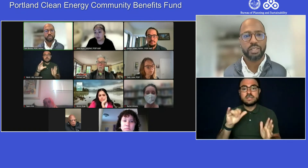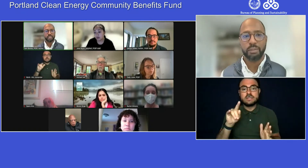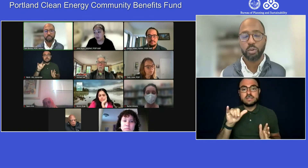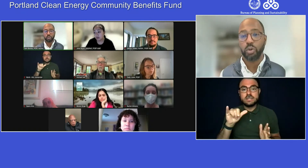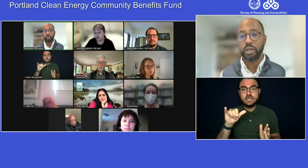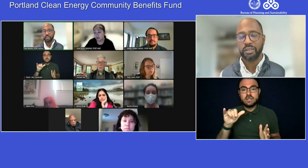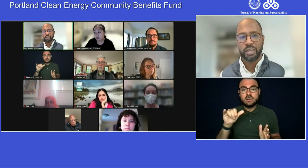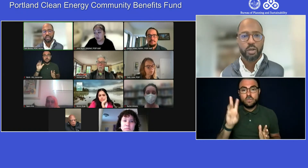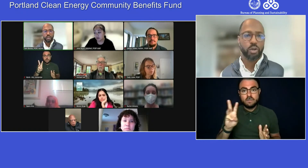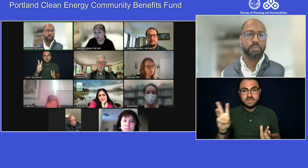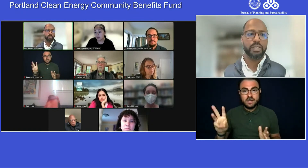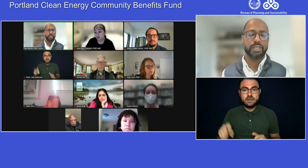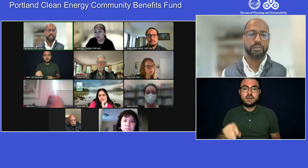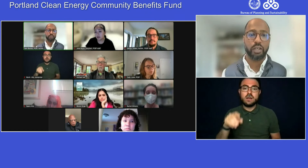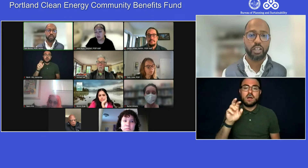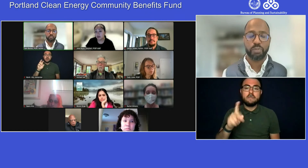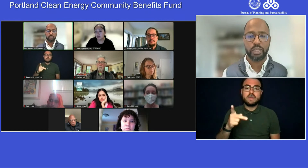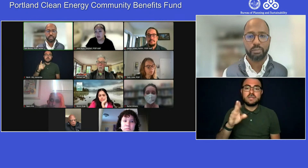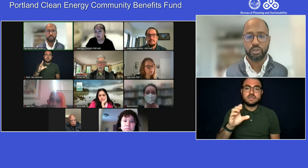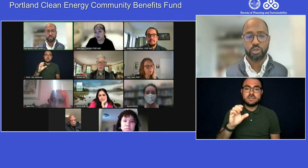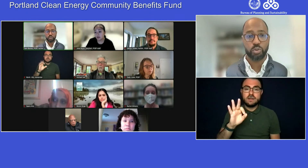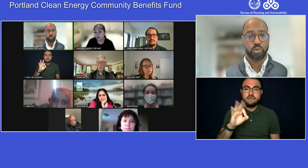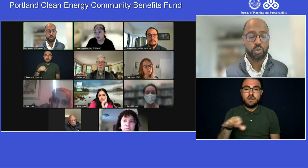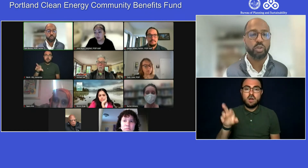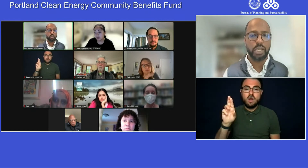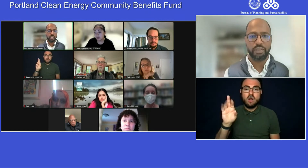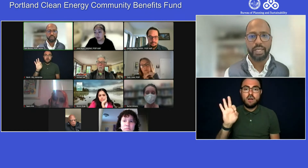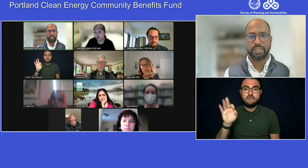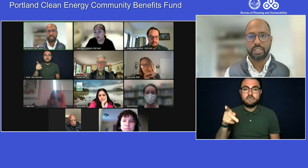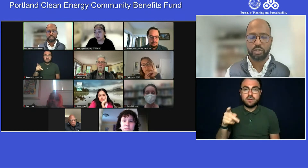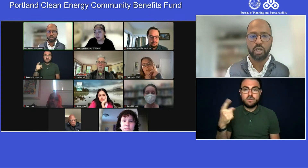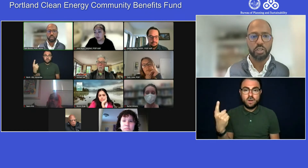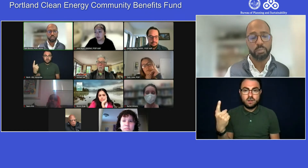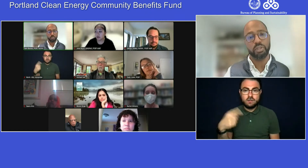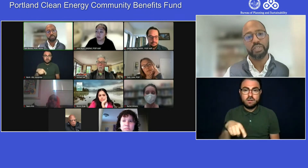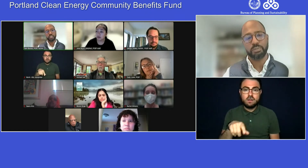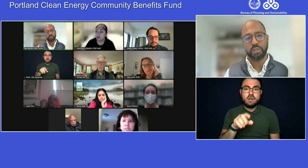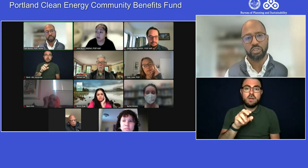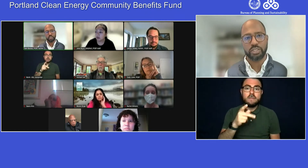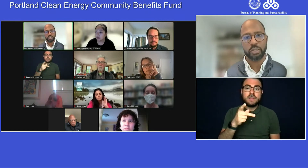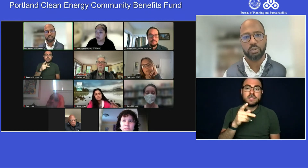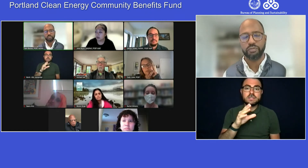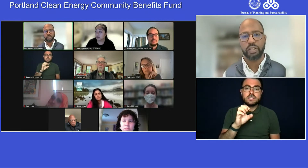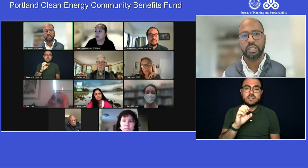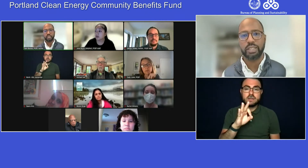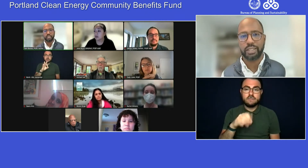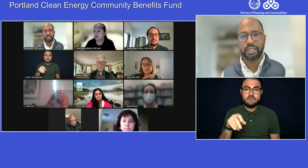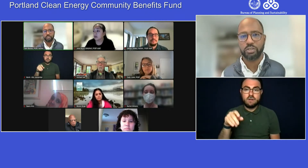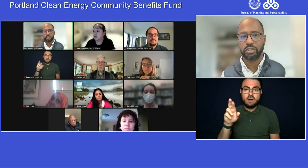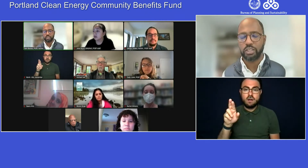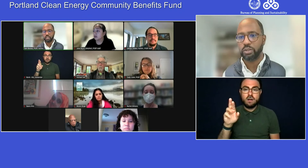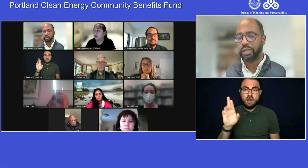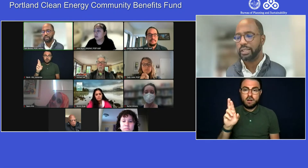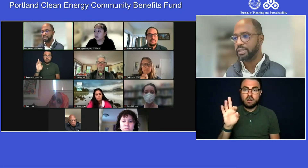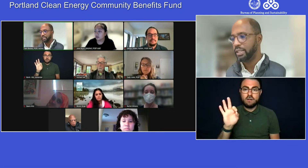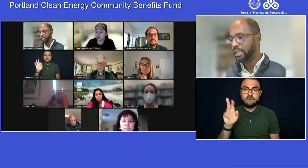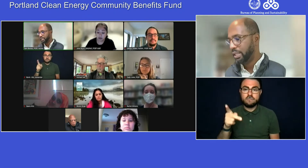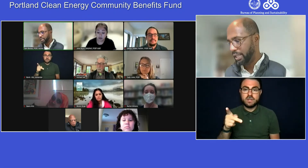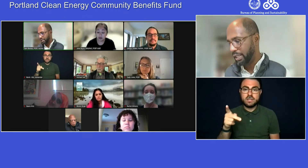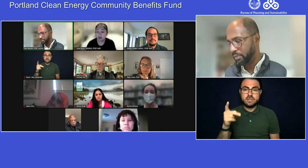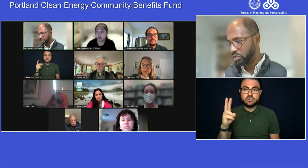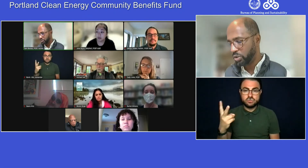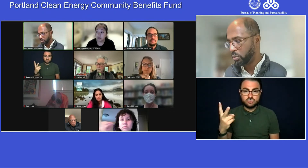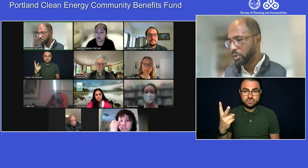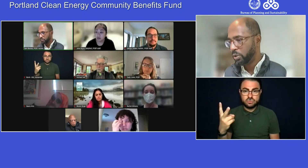PCEF RFP number 1 or PCEF RFP number 2, you will have access to all the previous projects that we've funded that council has